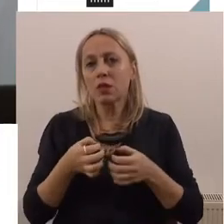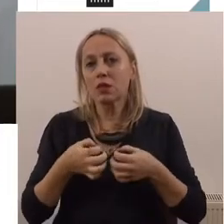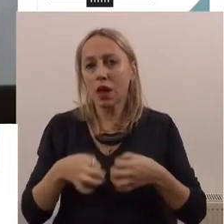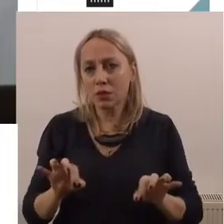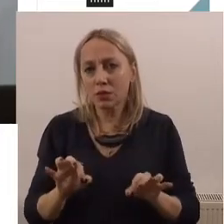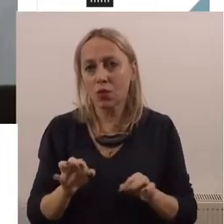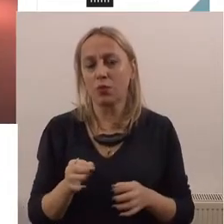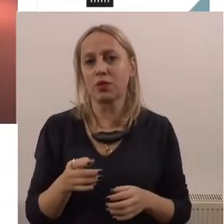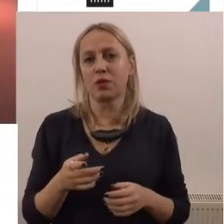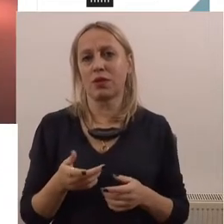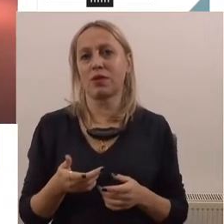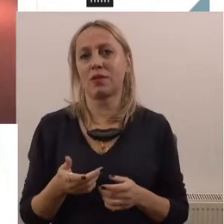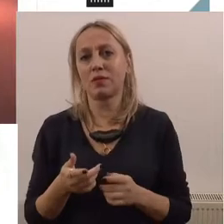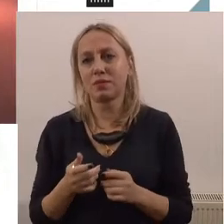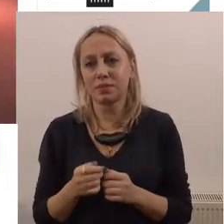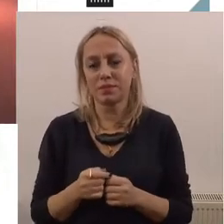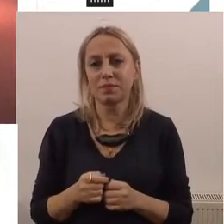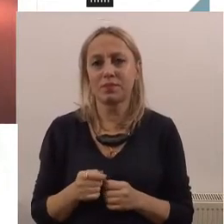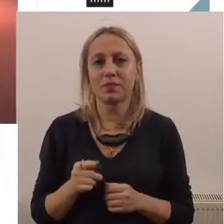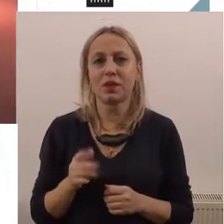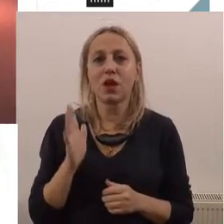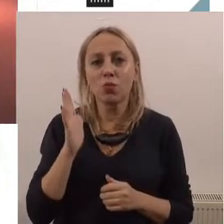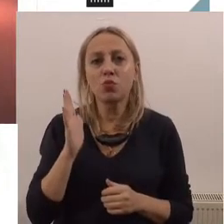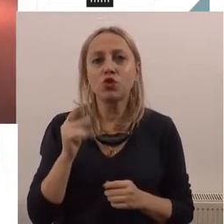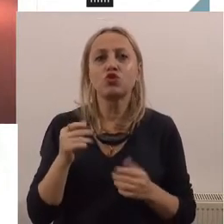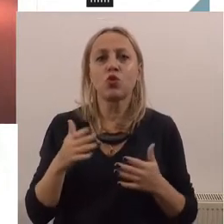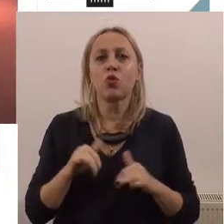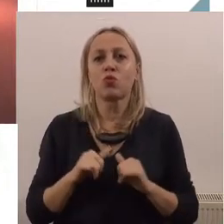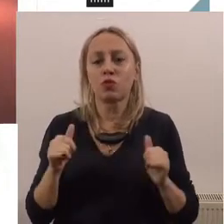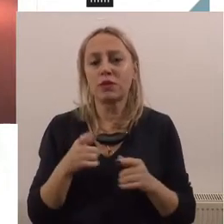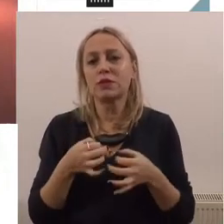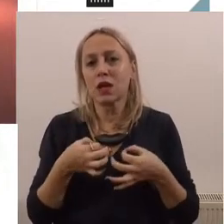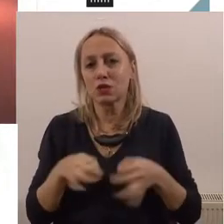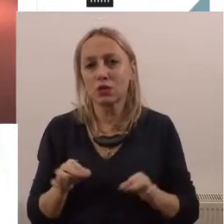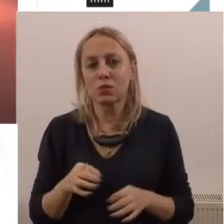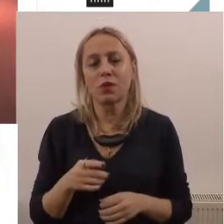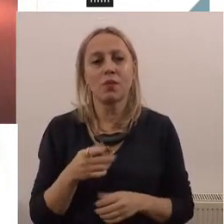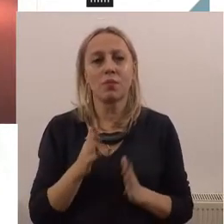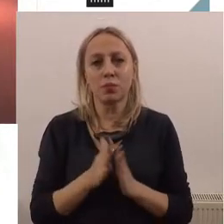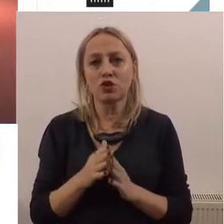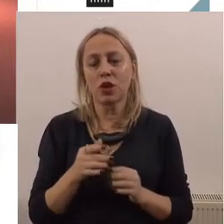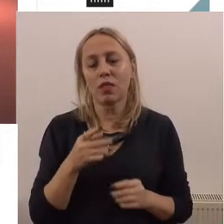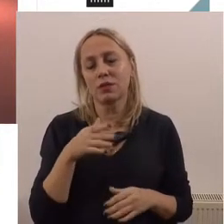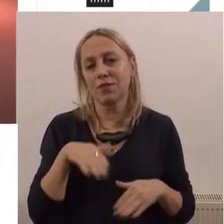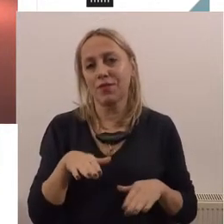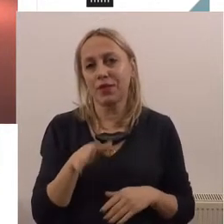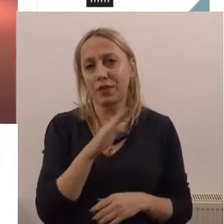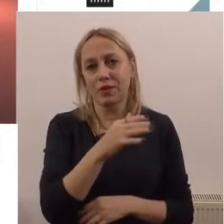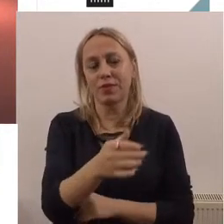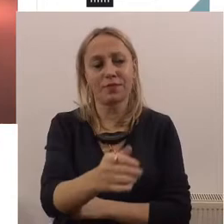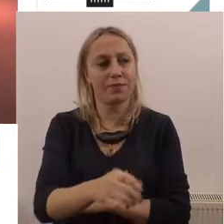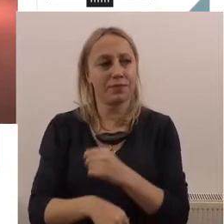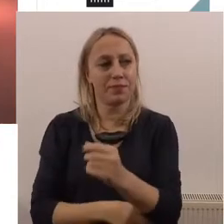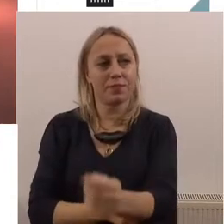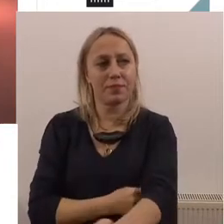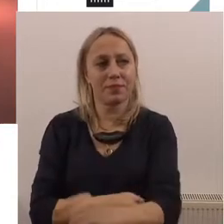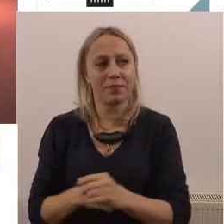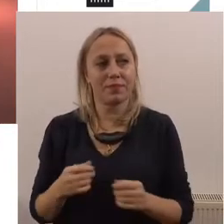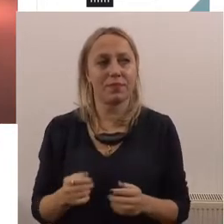two more speakers, Marina Potanina and Natalia Golubeva. Golubeva, could you please bring their presentation on the screen?